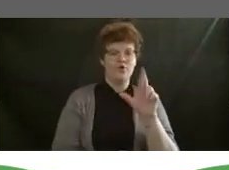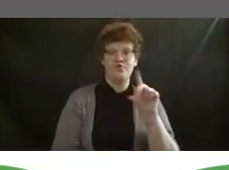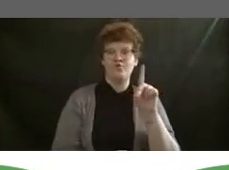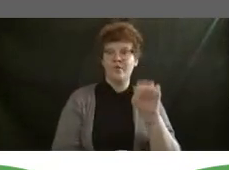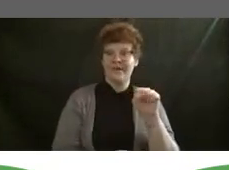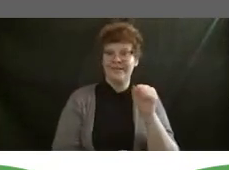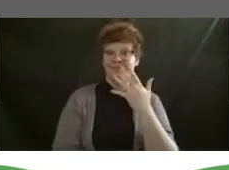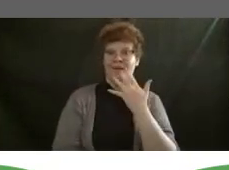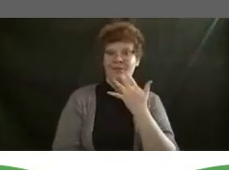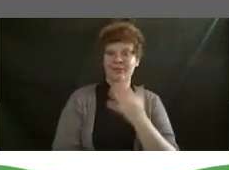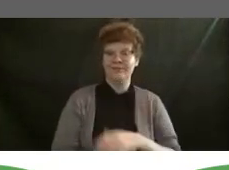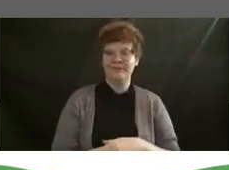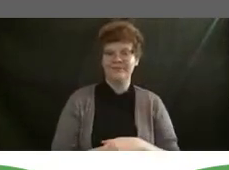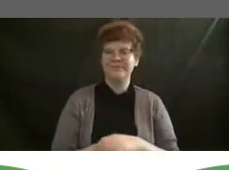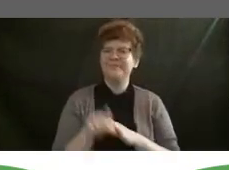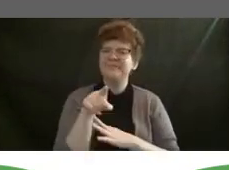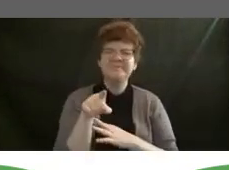those don't look right.